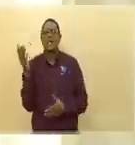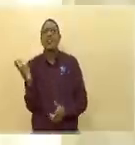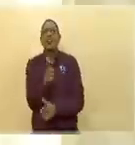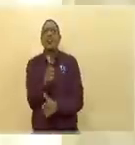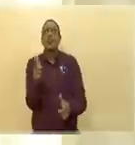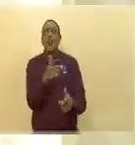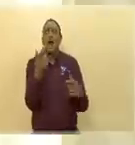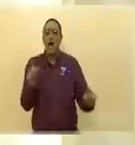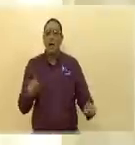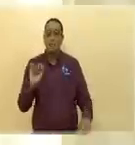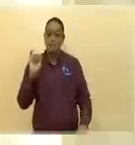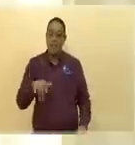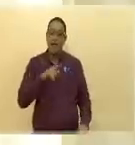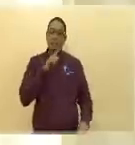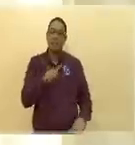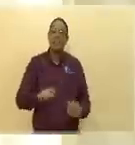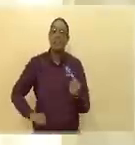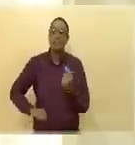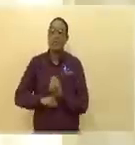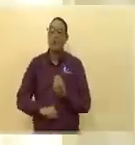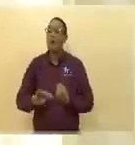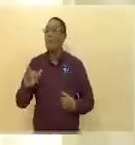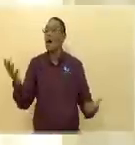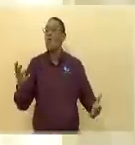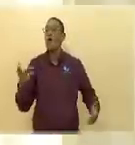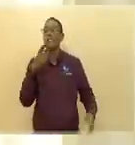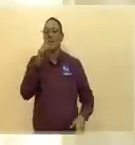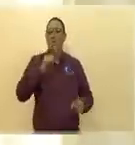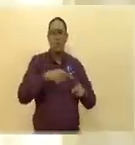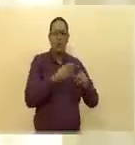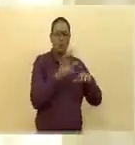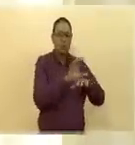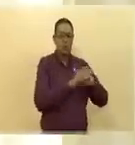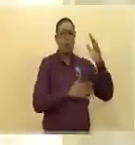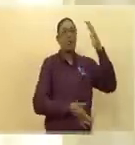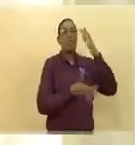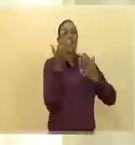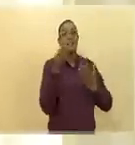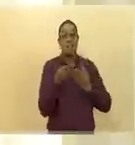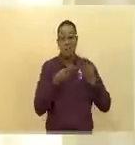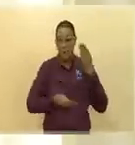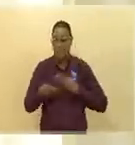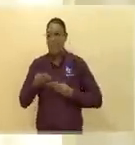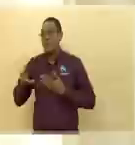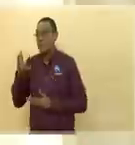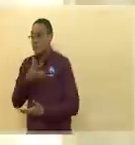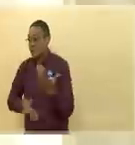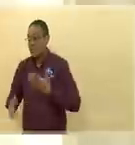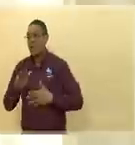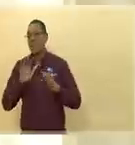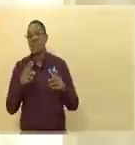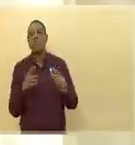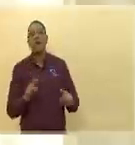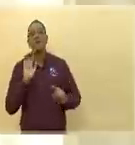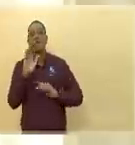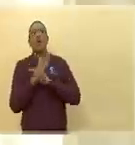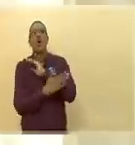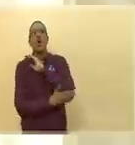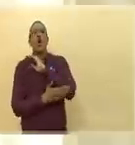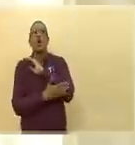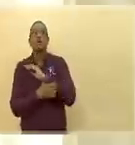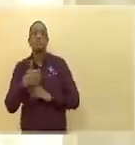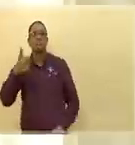all of this is backed by the fact that when you digitize your economy and your society, your country does